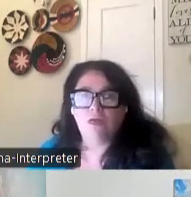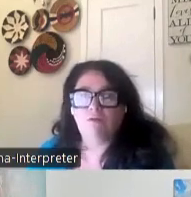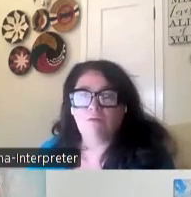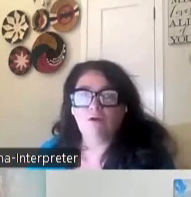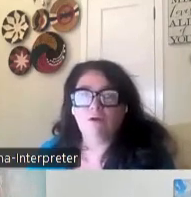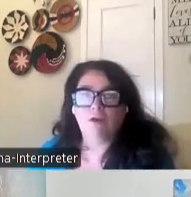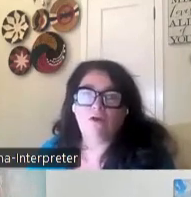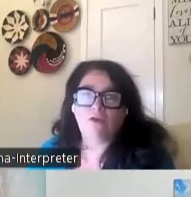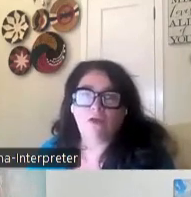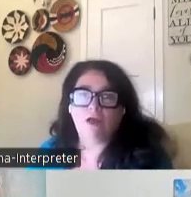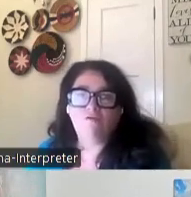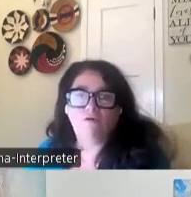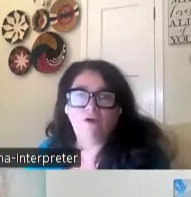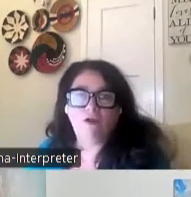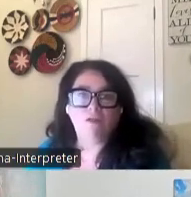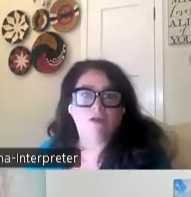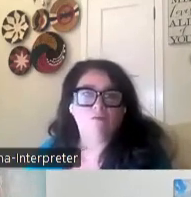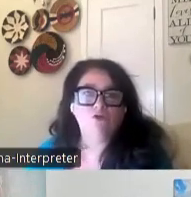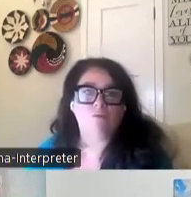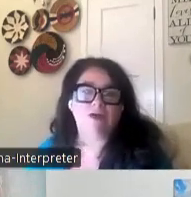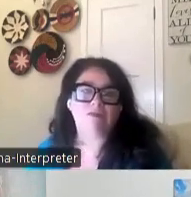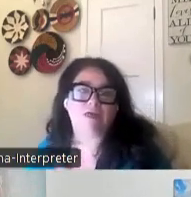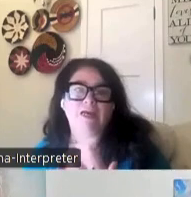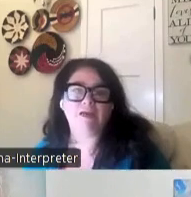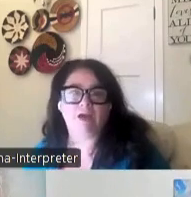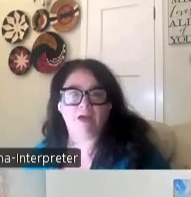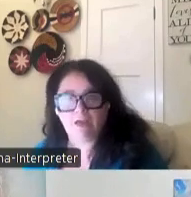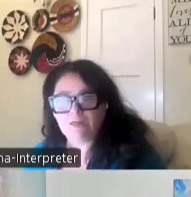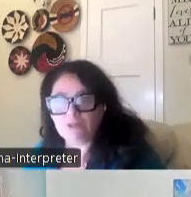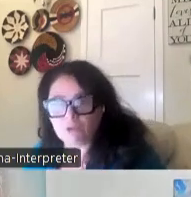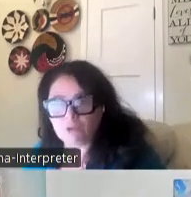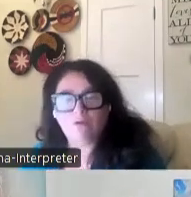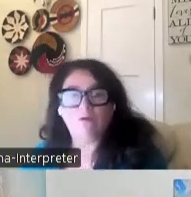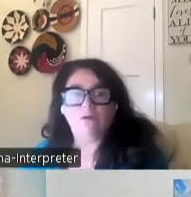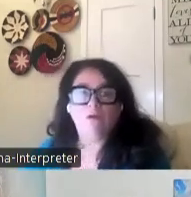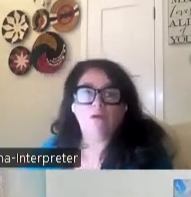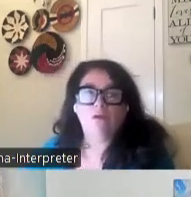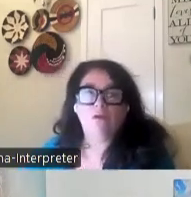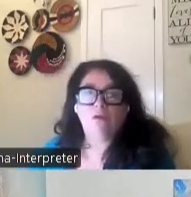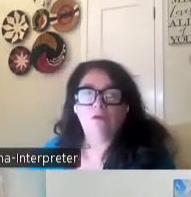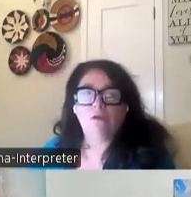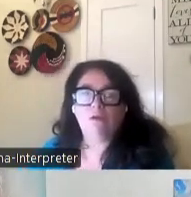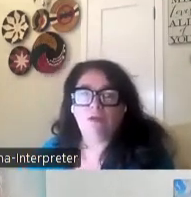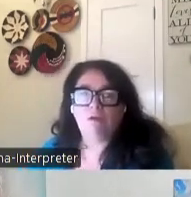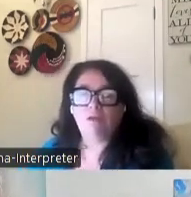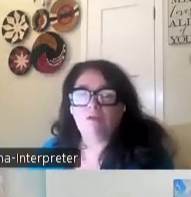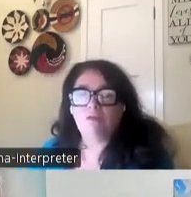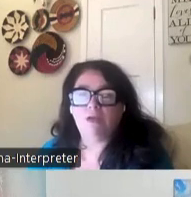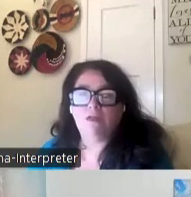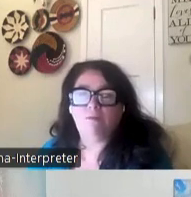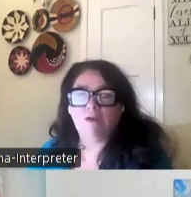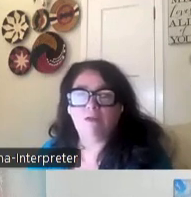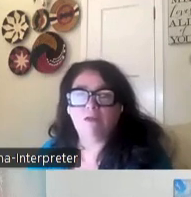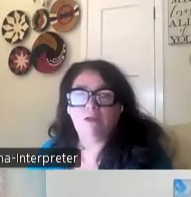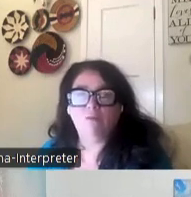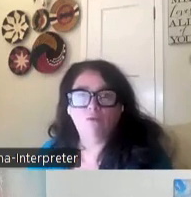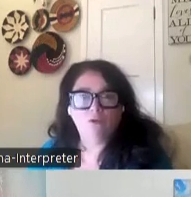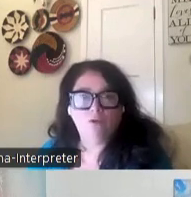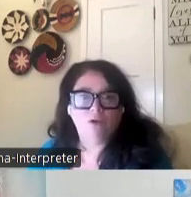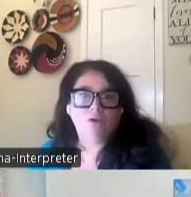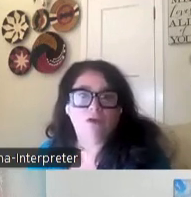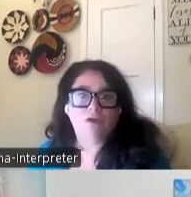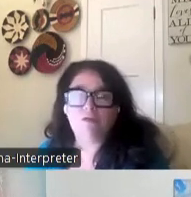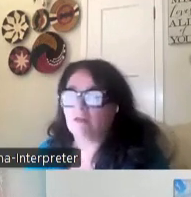Southern California. It also means that this part of the world is susceptible to very high year-to-year